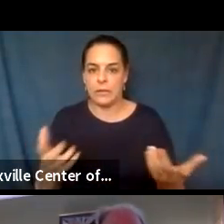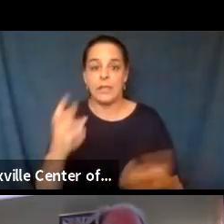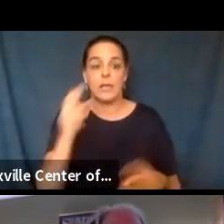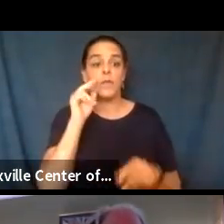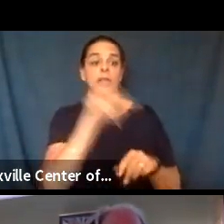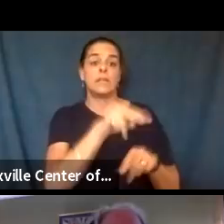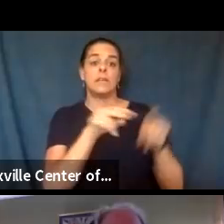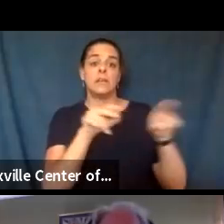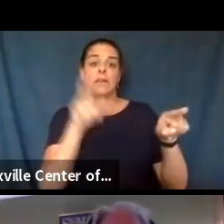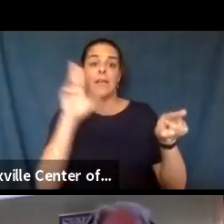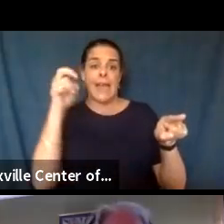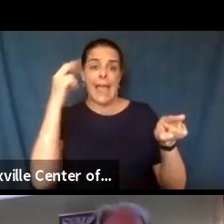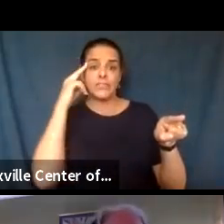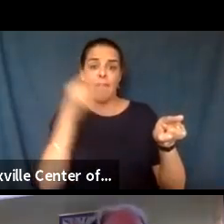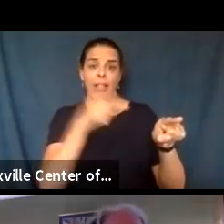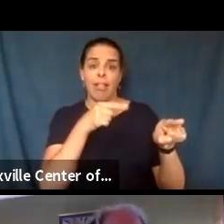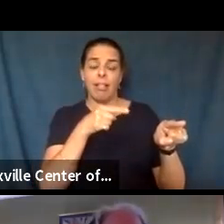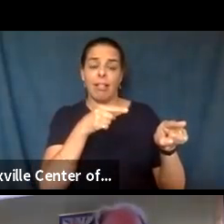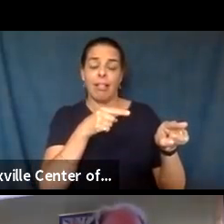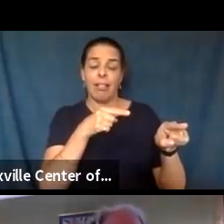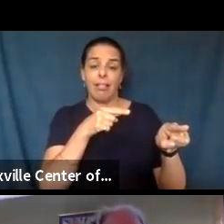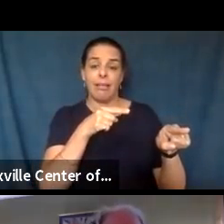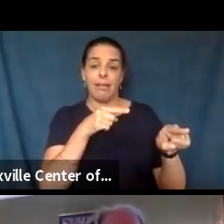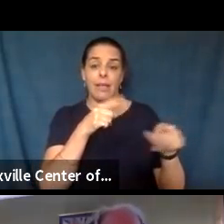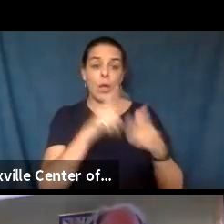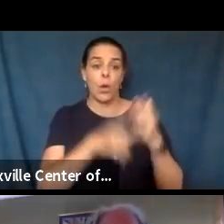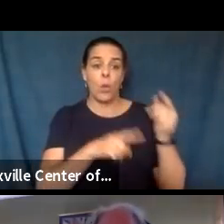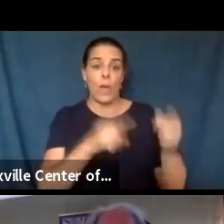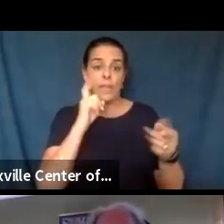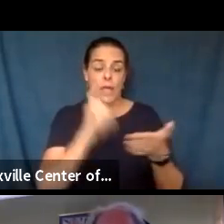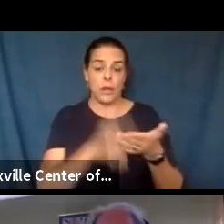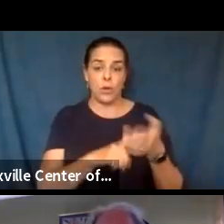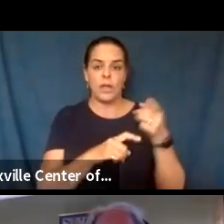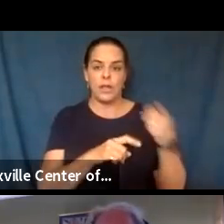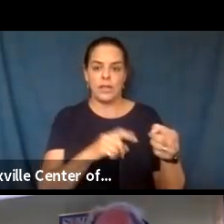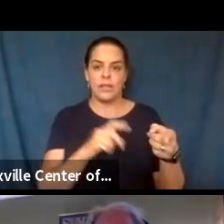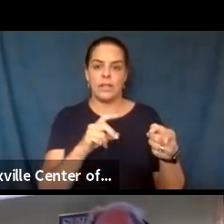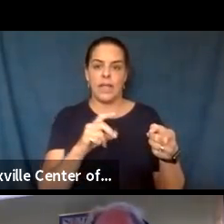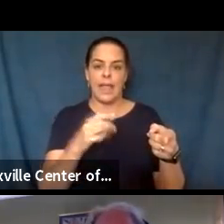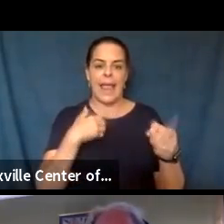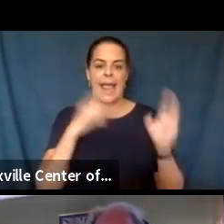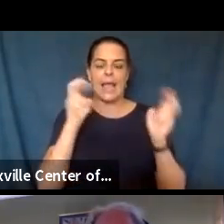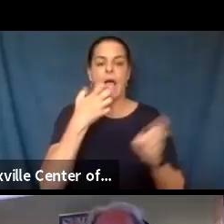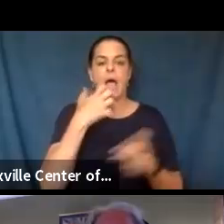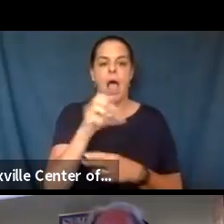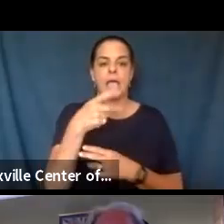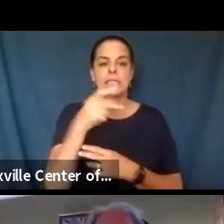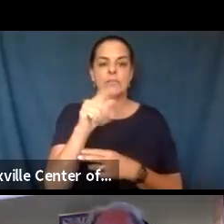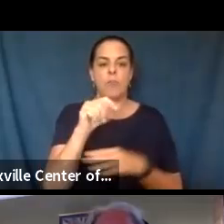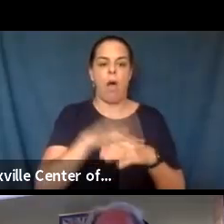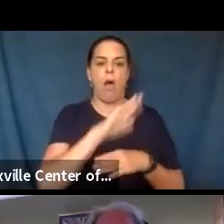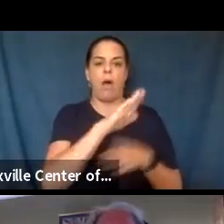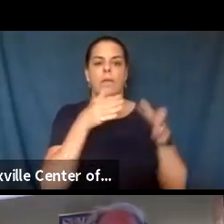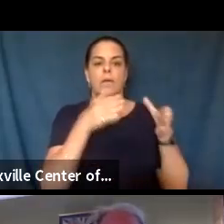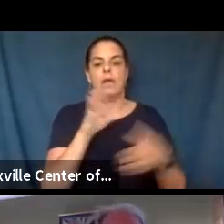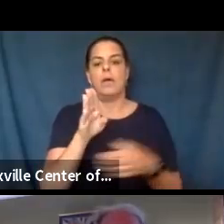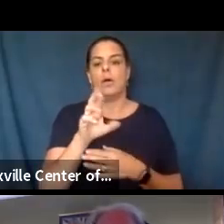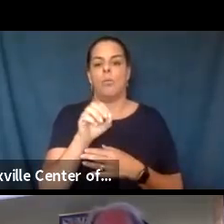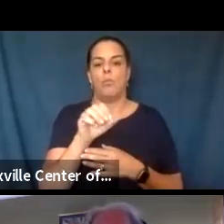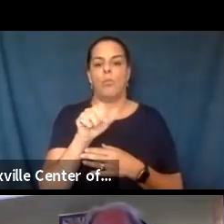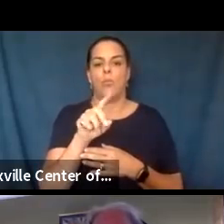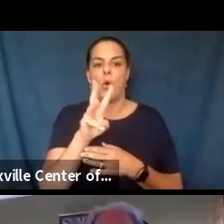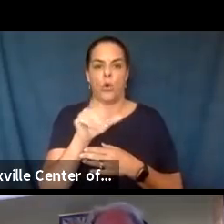Nashville, what they saw was they had a big hotspot on Broadway. And